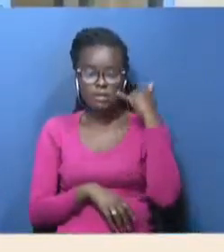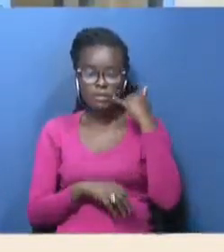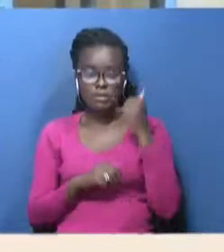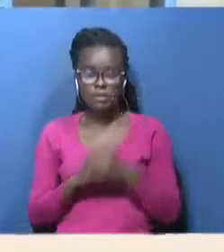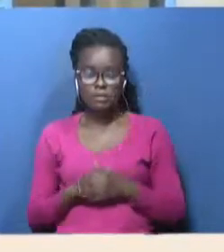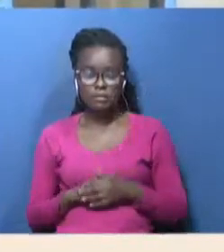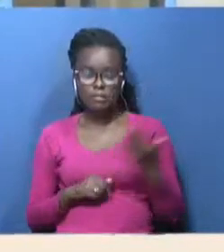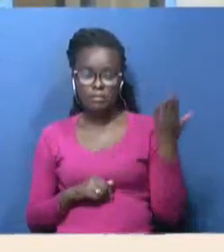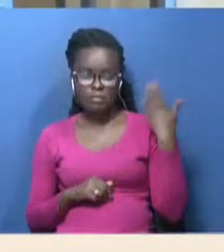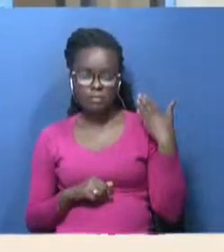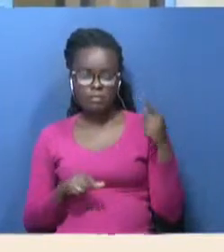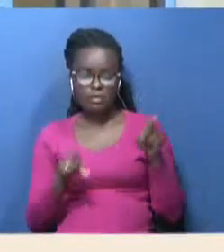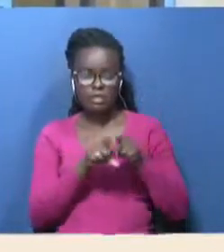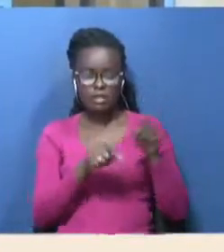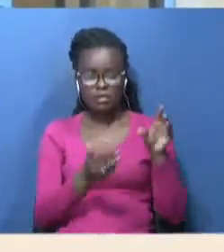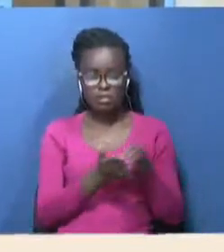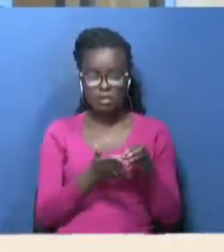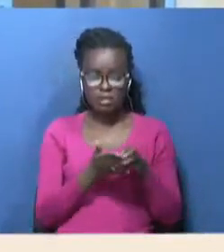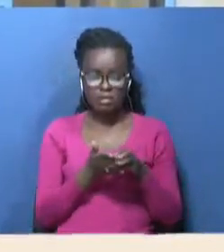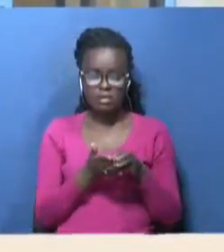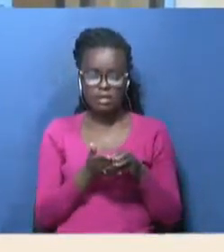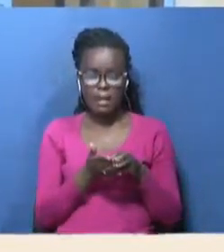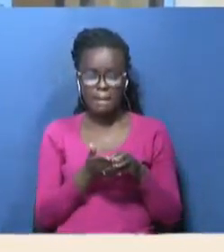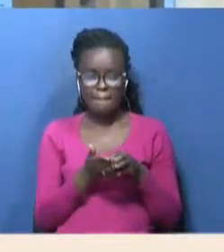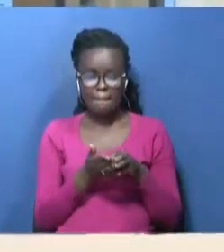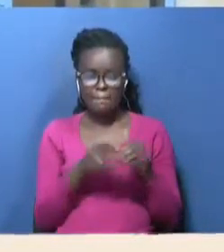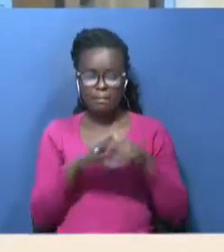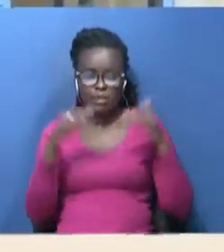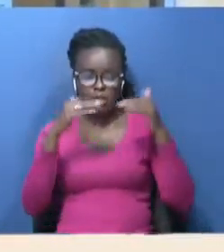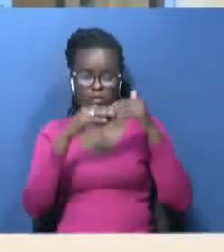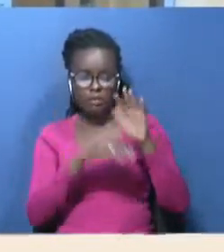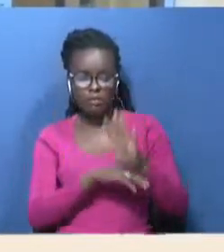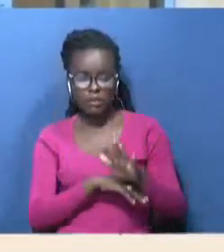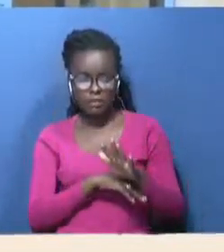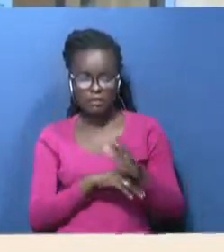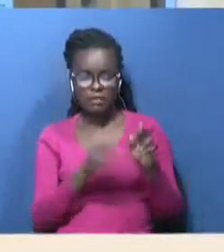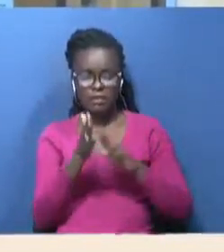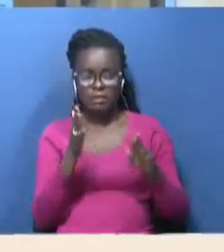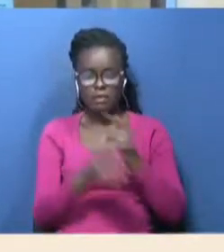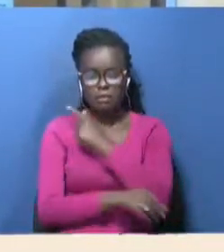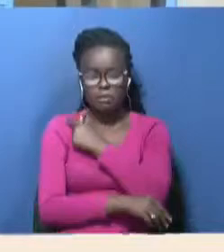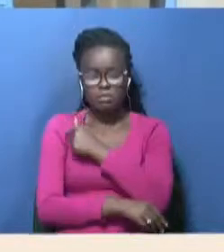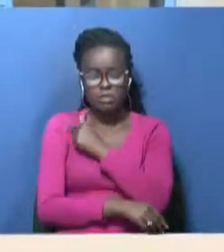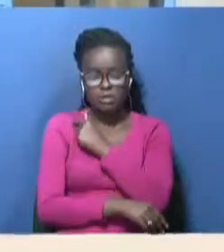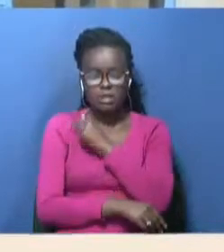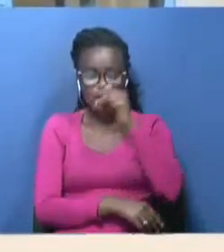had a similar case at our level 5 referral hospital, that is